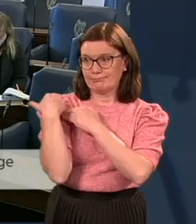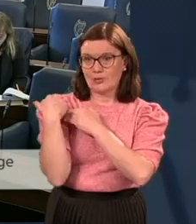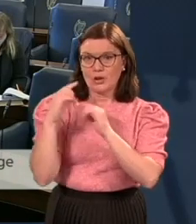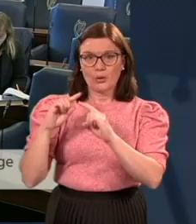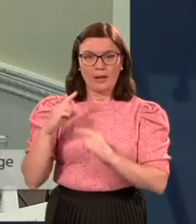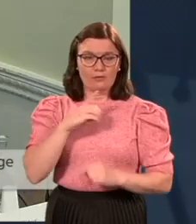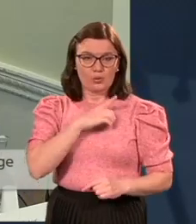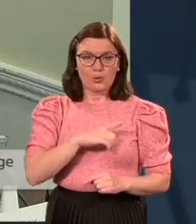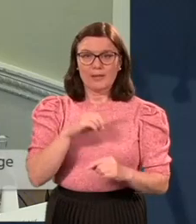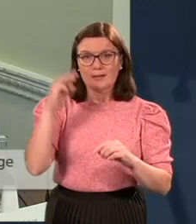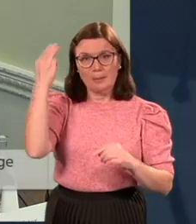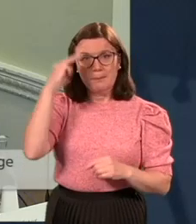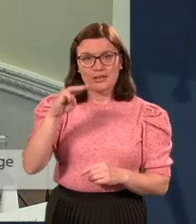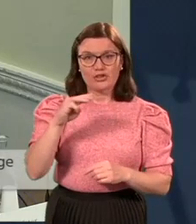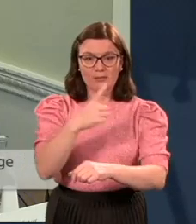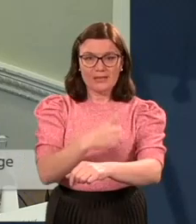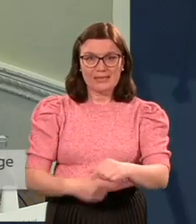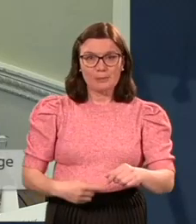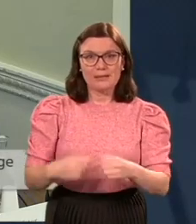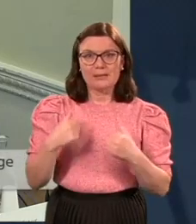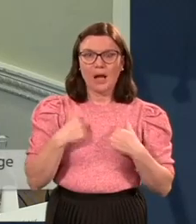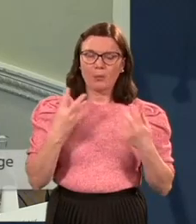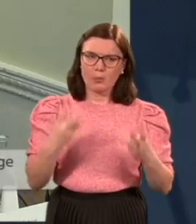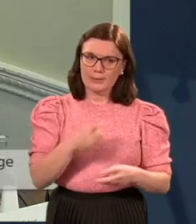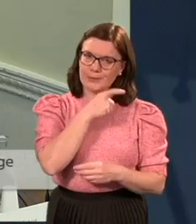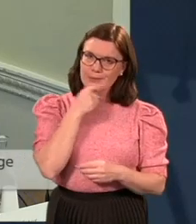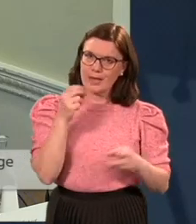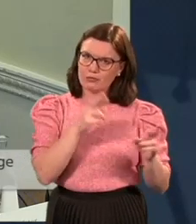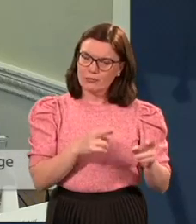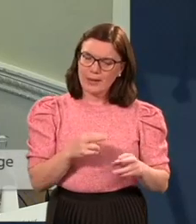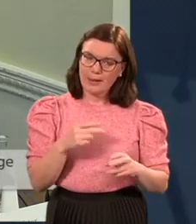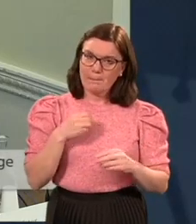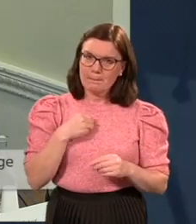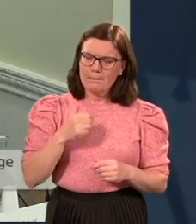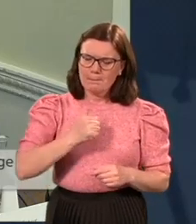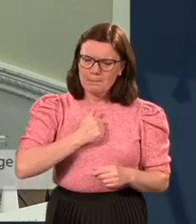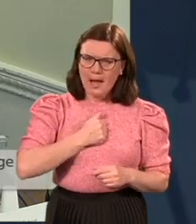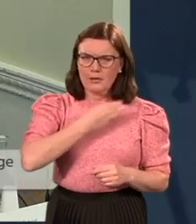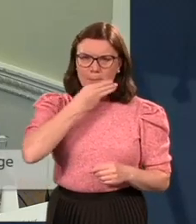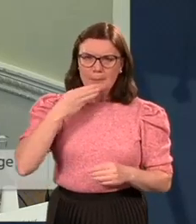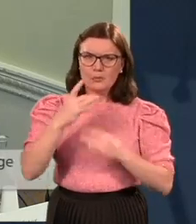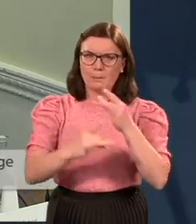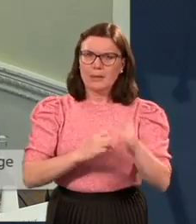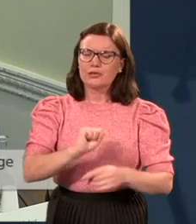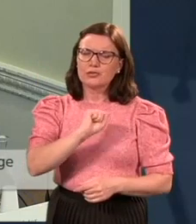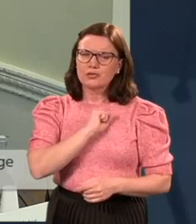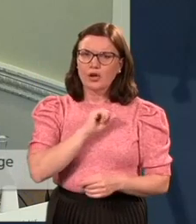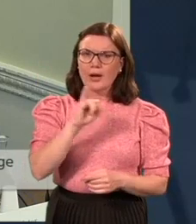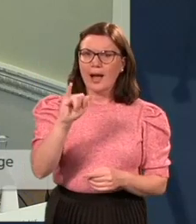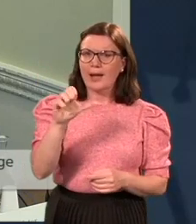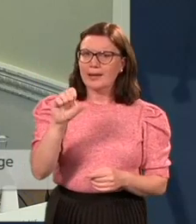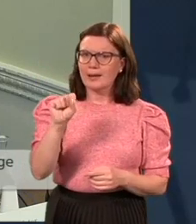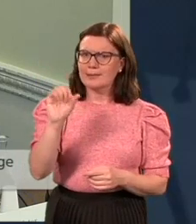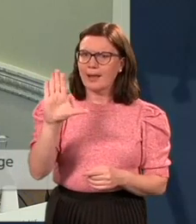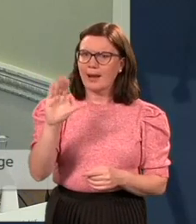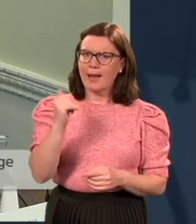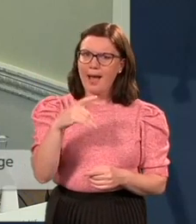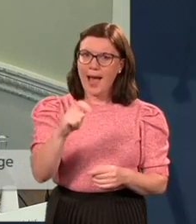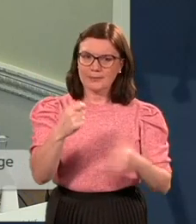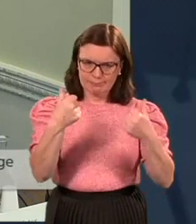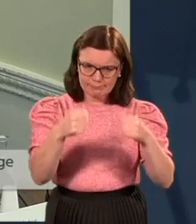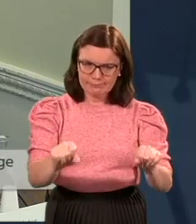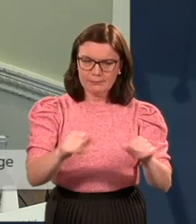for Disabilities, I would like to emphasise here today my commitment to ensuring that the Act is fully implemented as soon